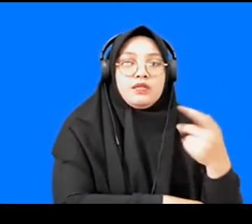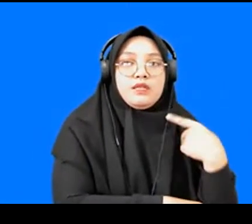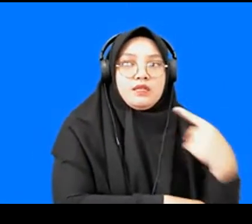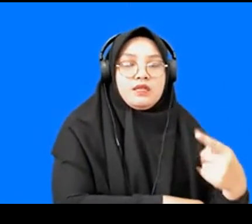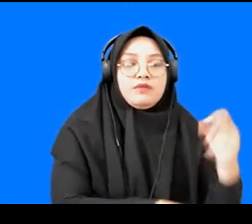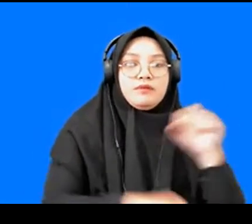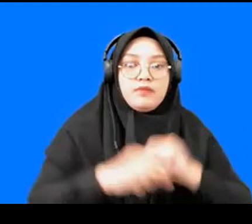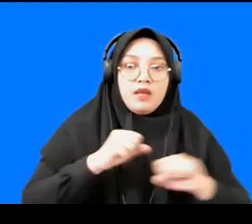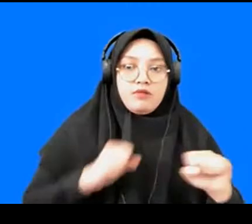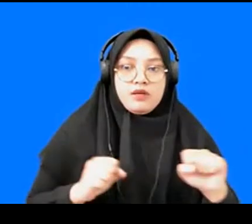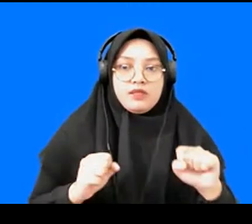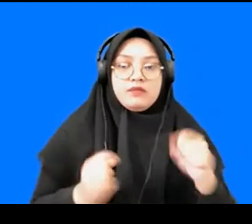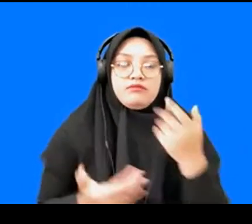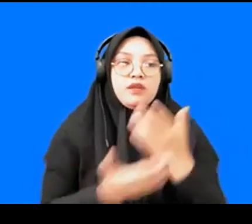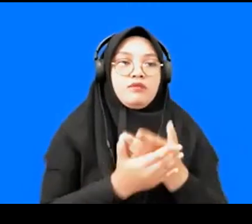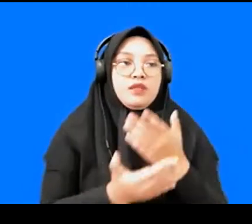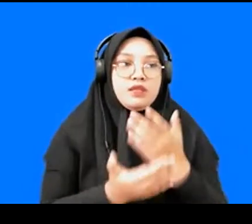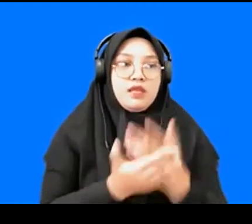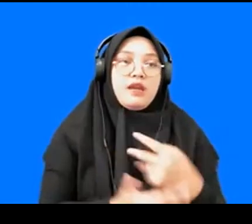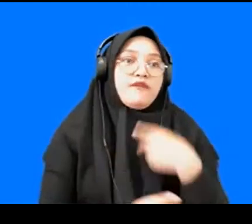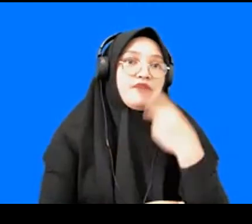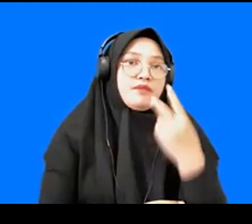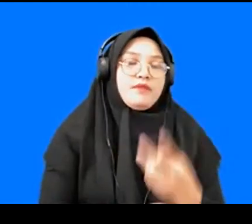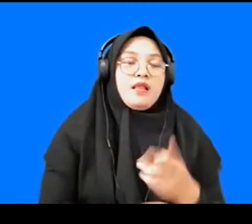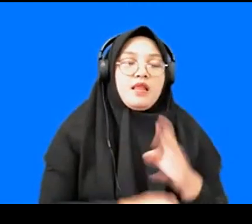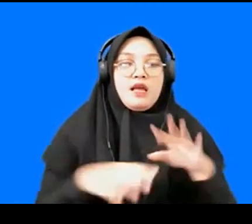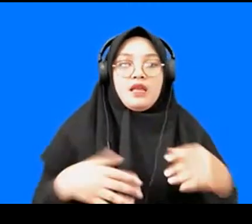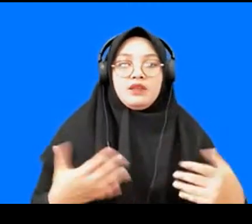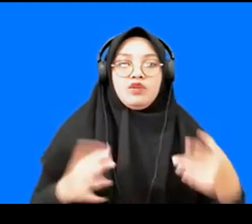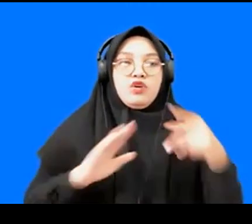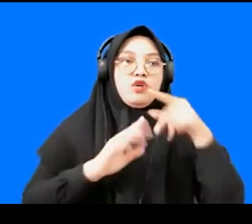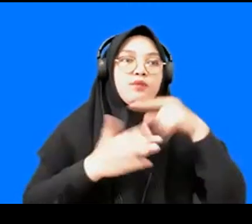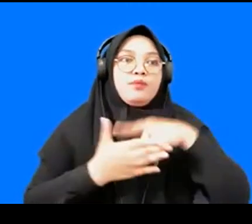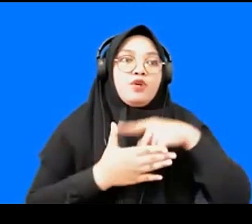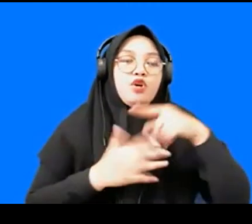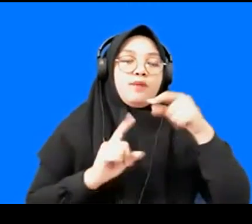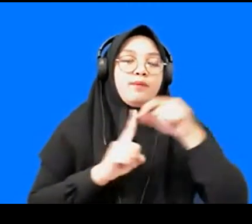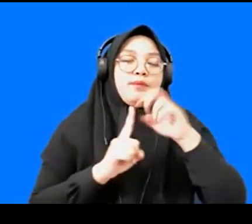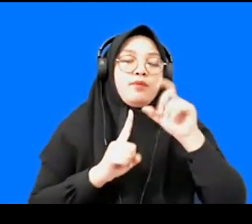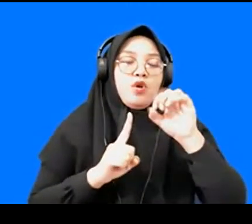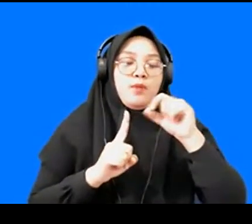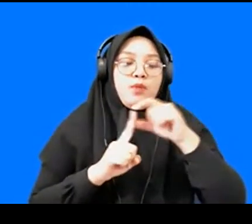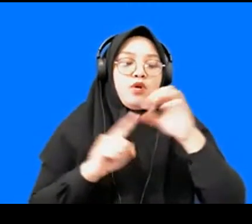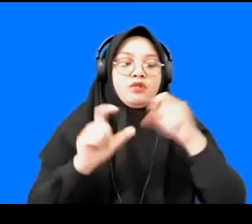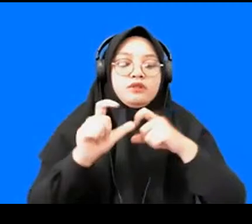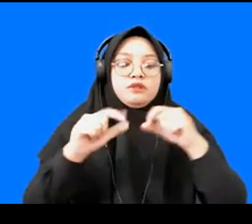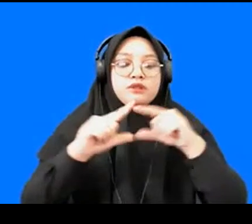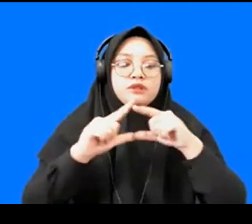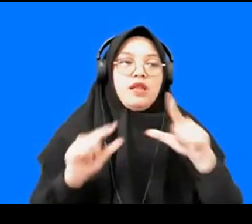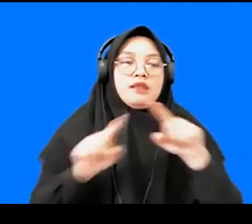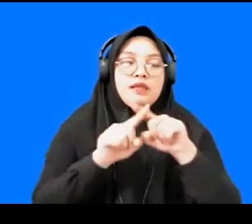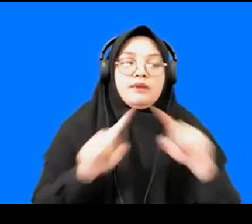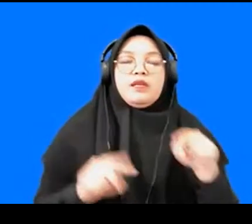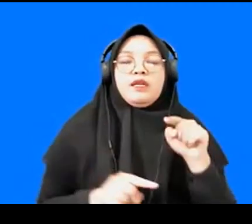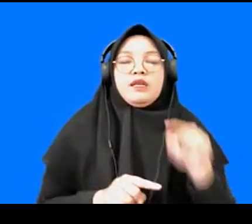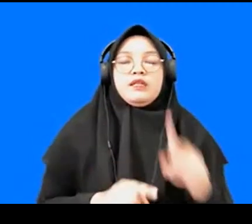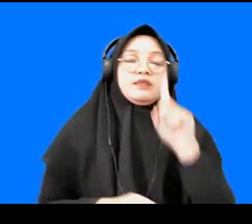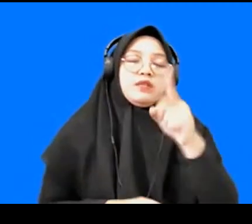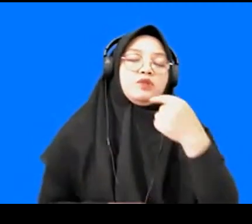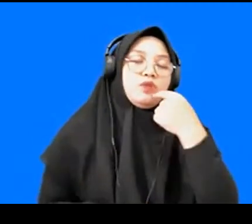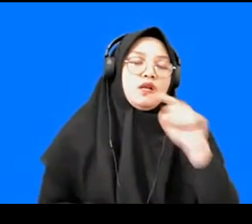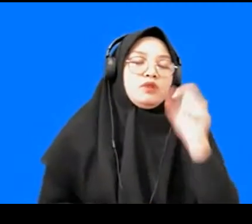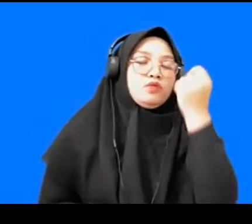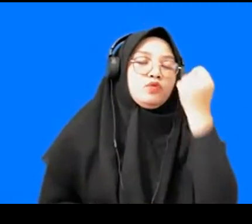a proposal here. Is they have something to respond to the people and, a message to the